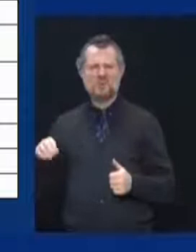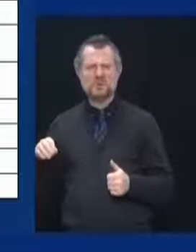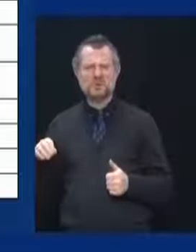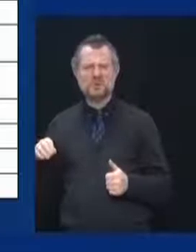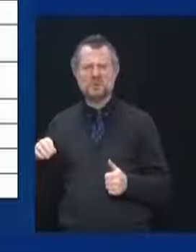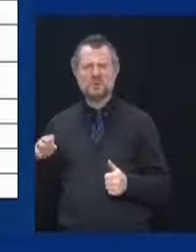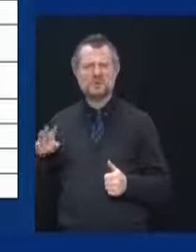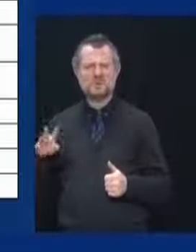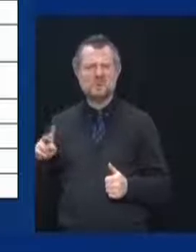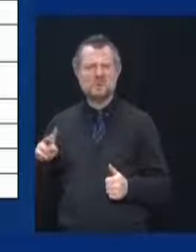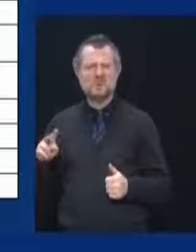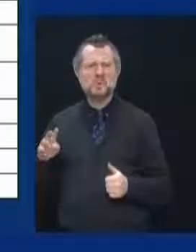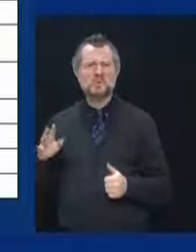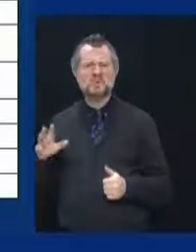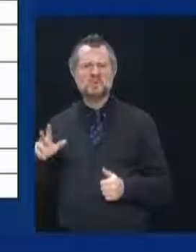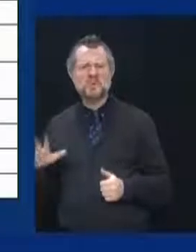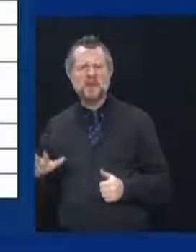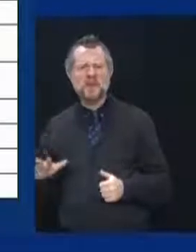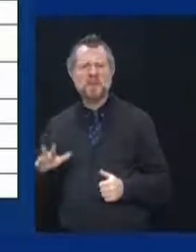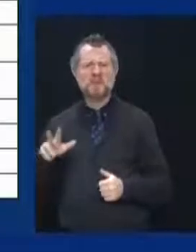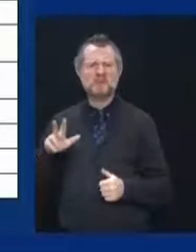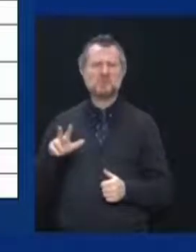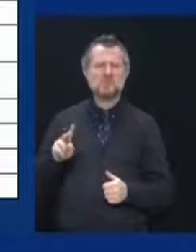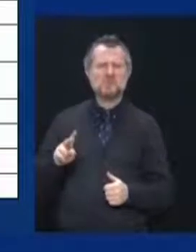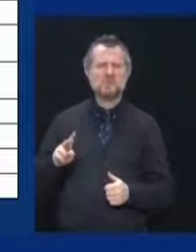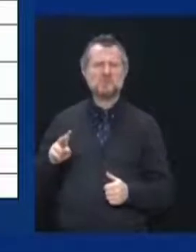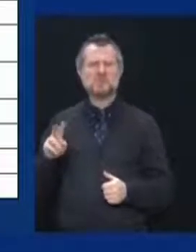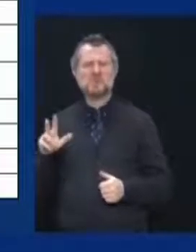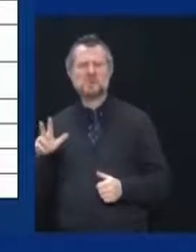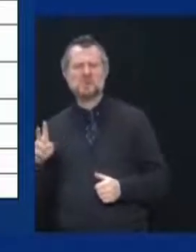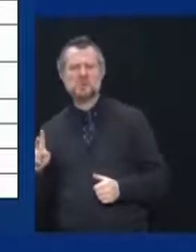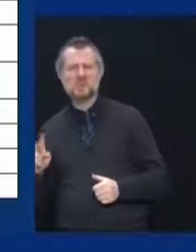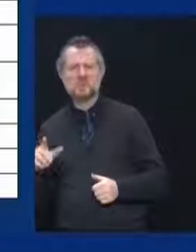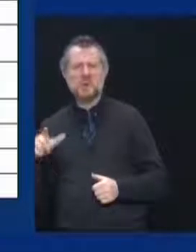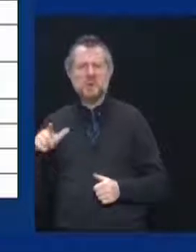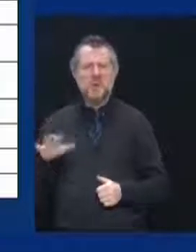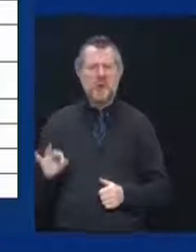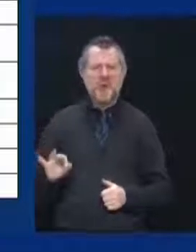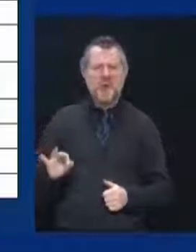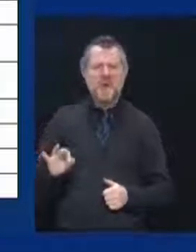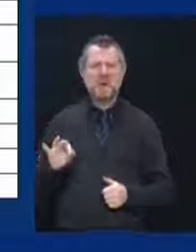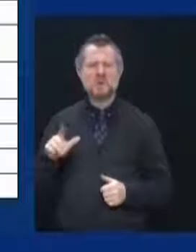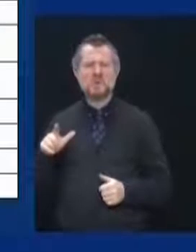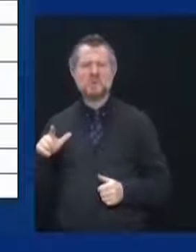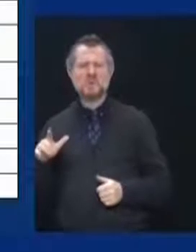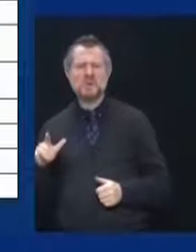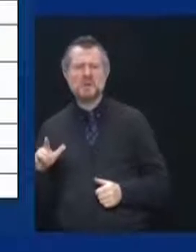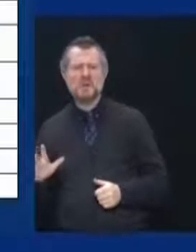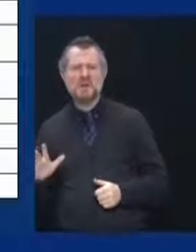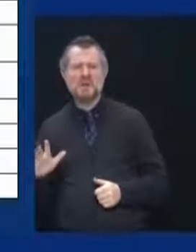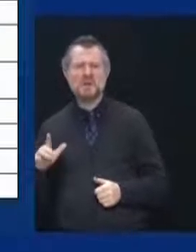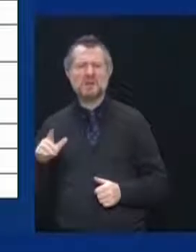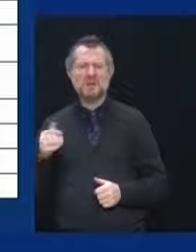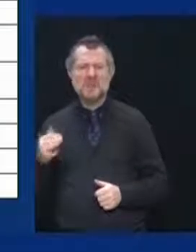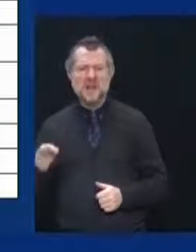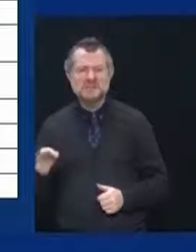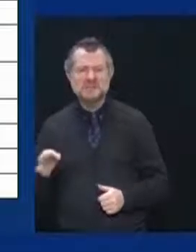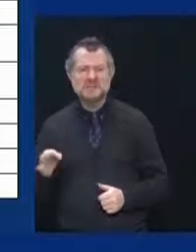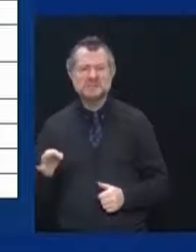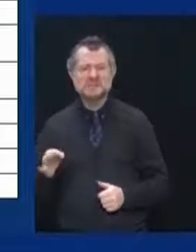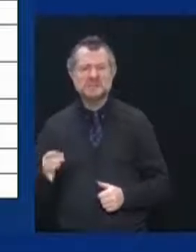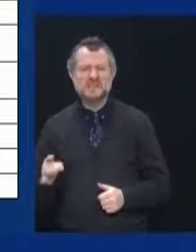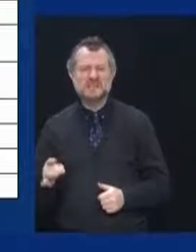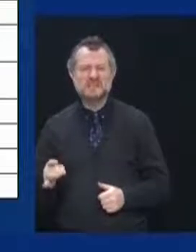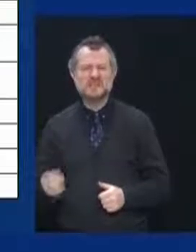42%, 35, 33, 32, 29, 25, 19, 19, 18.